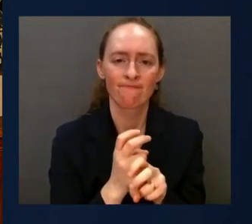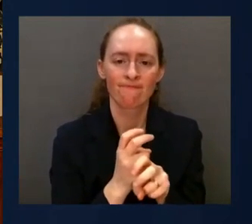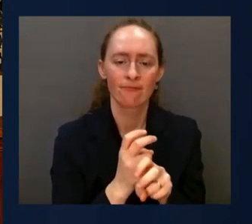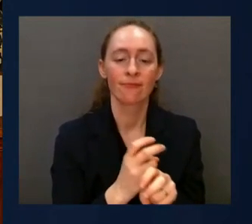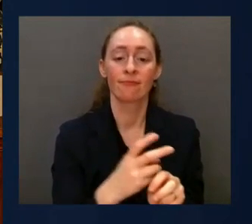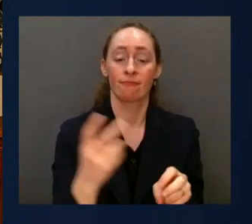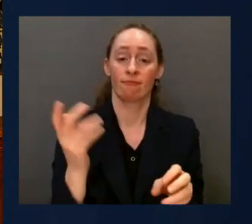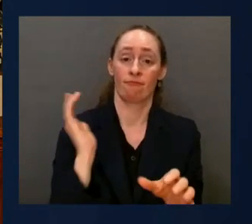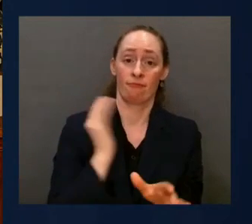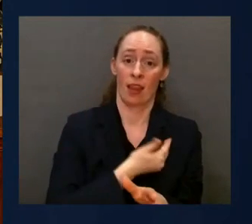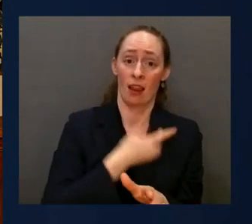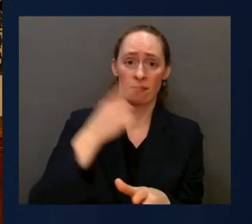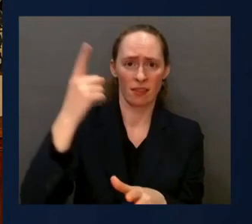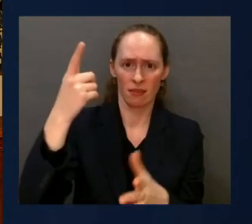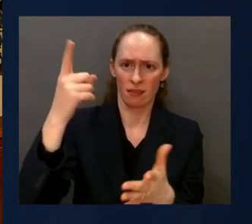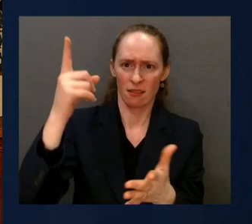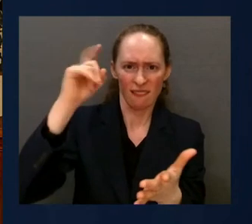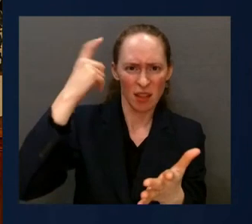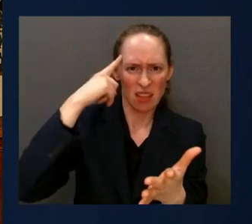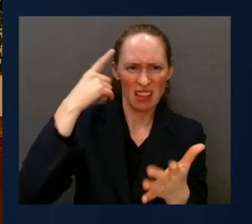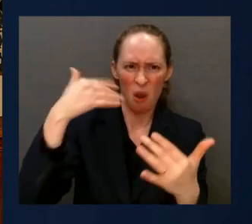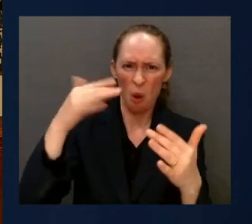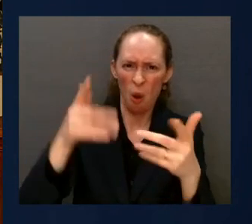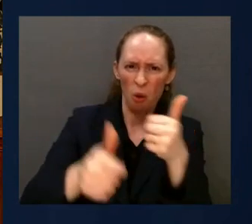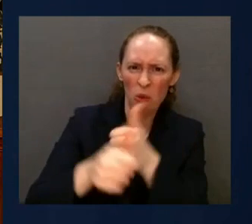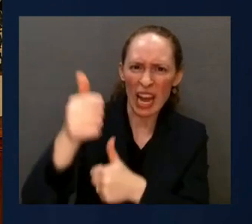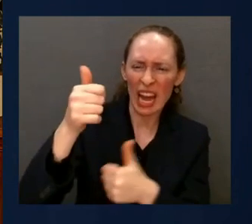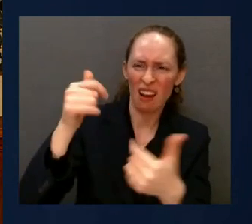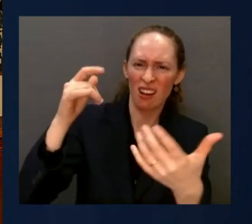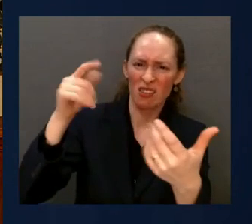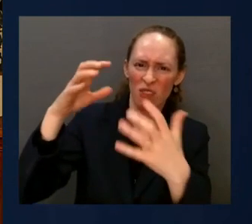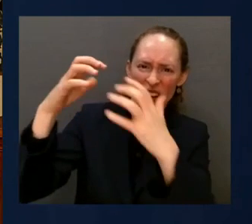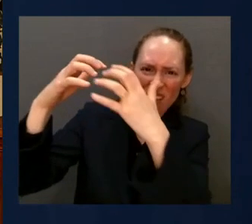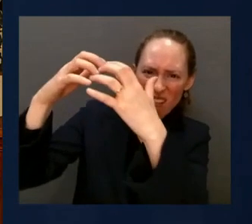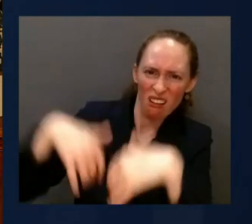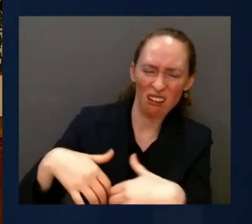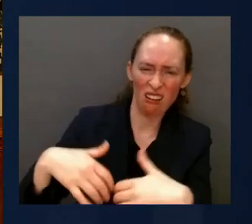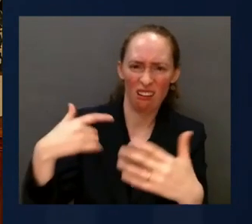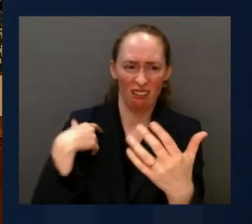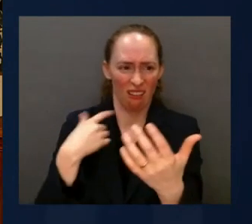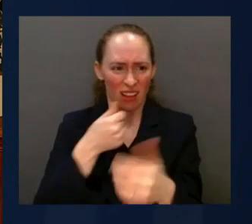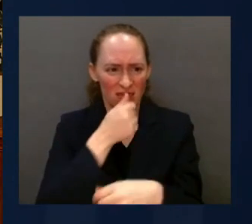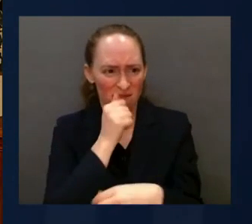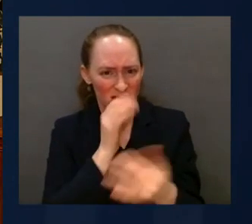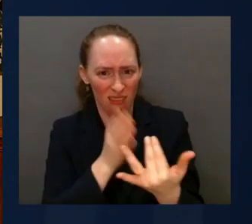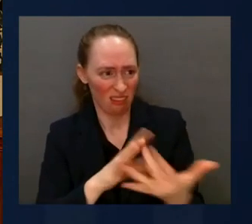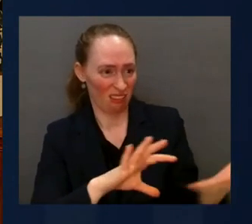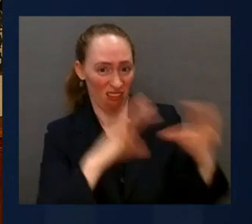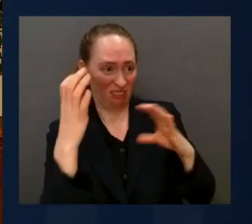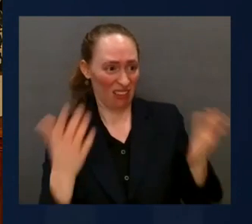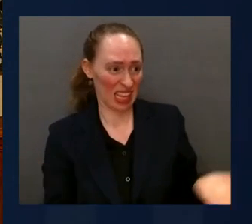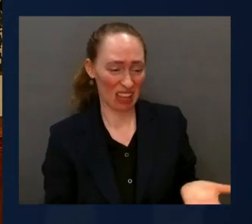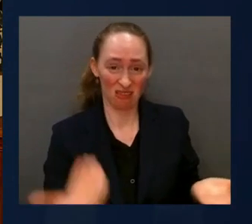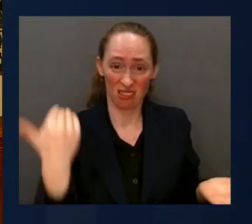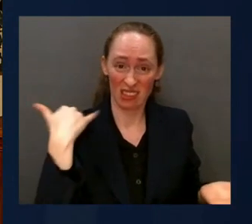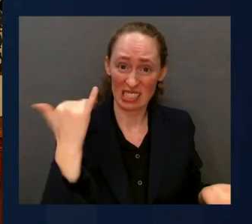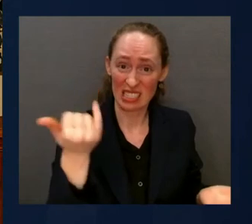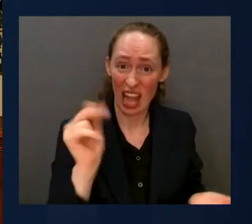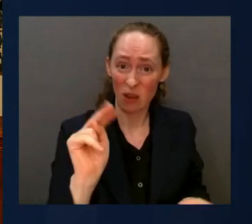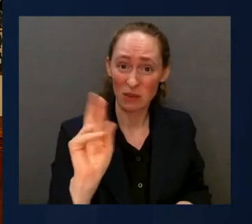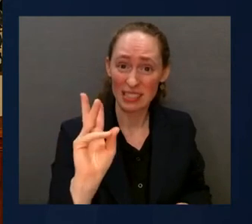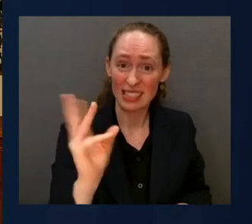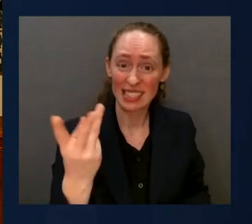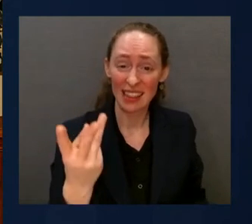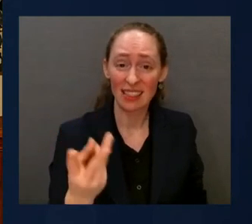test in this very room on January the 6th. And then just a few months ago, an unhinged